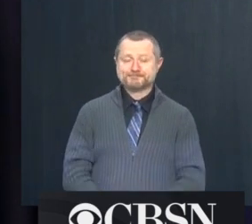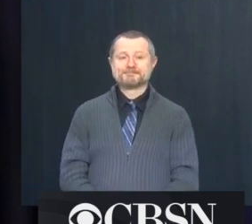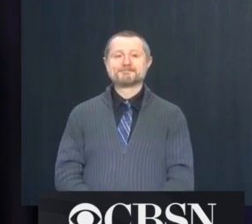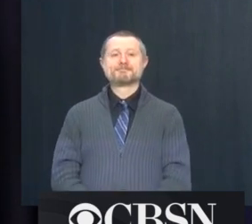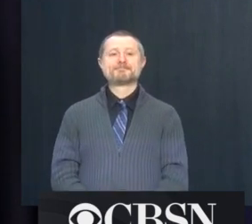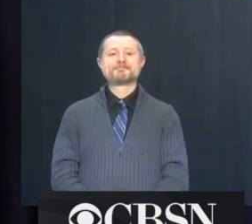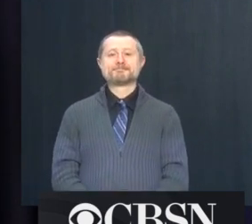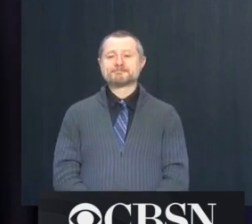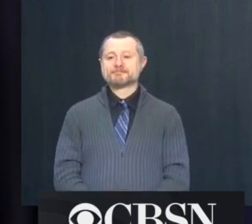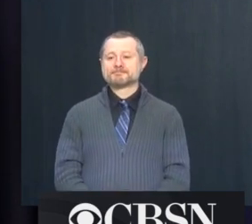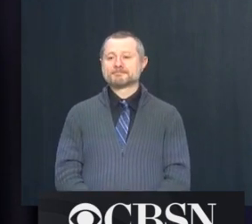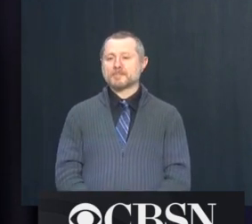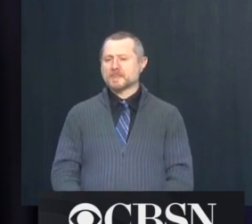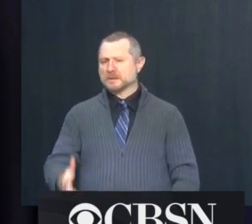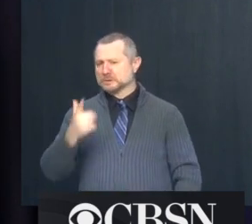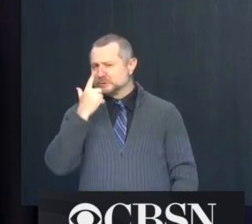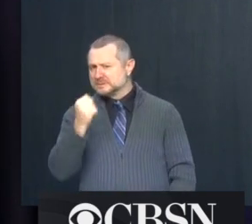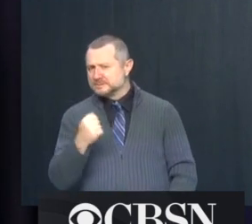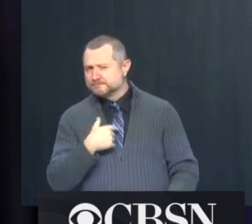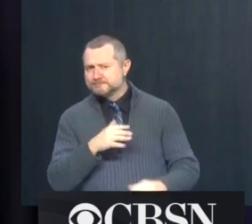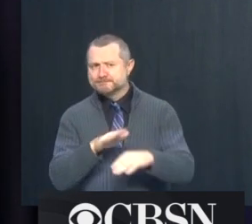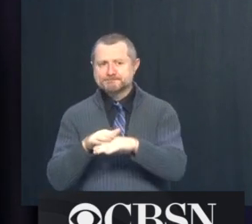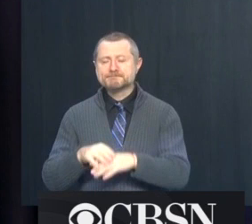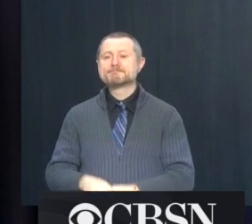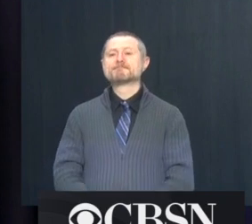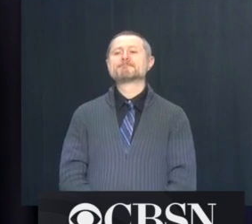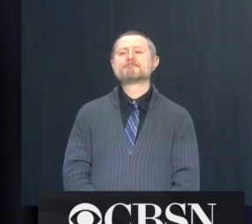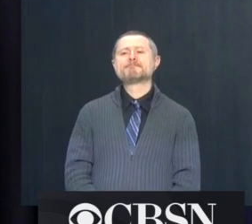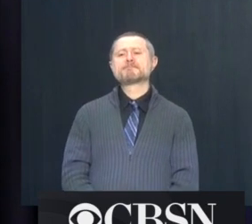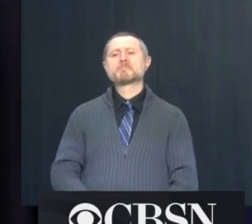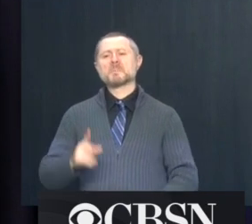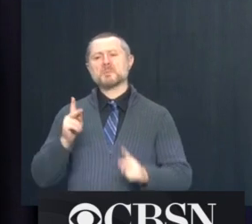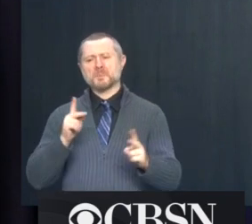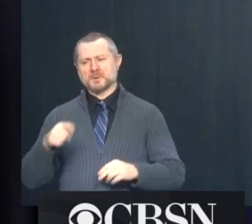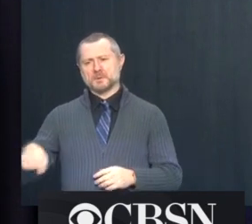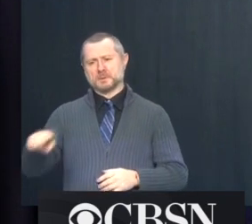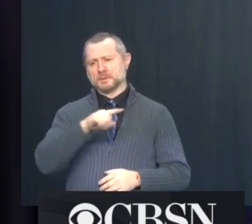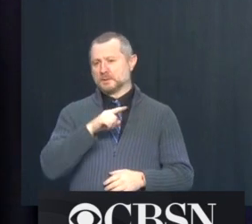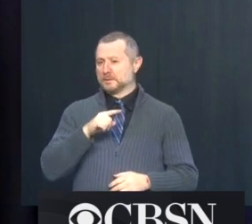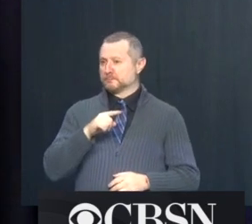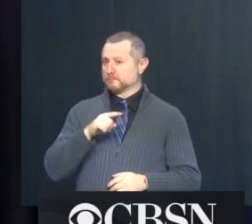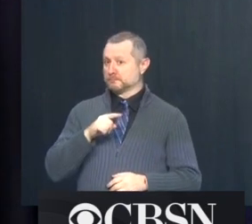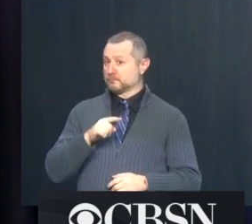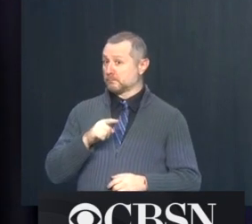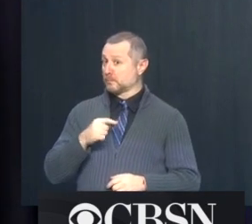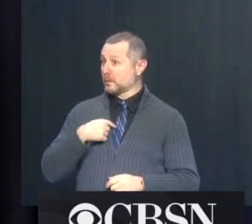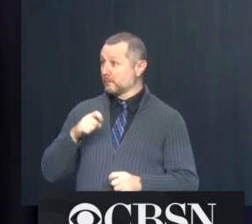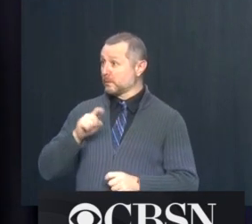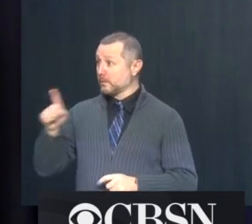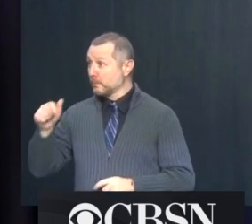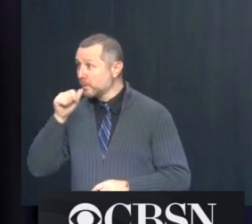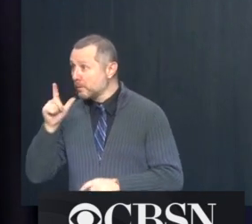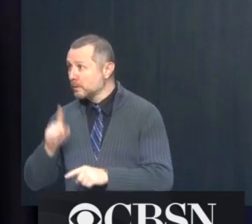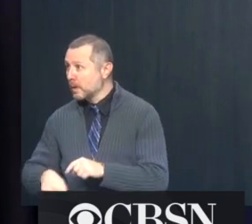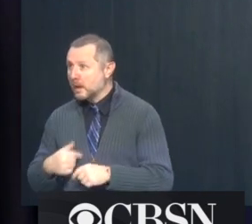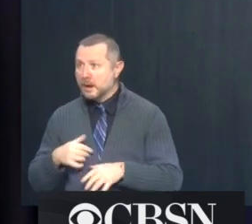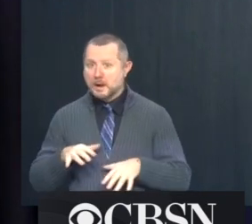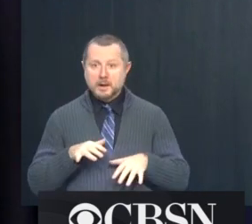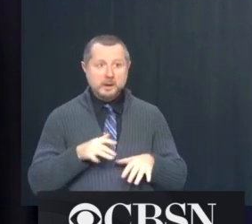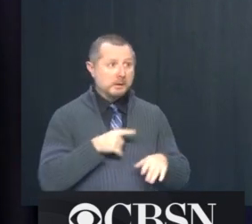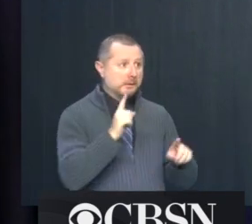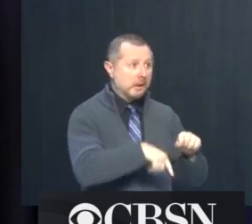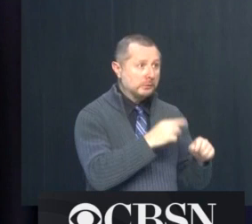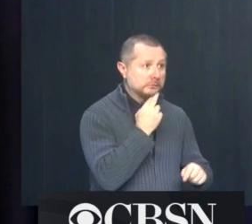frightening, but it's interesting. People adapt. Okay, you can't go to a bar. You can't go to a restaurant.